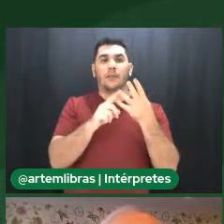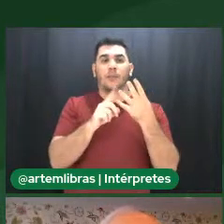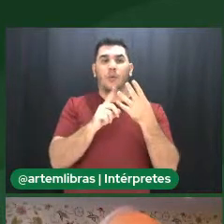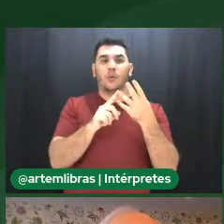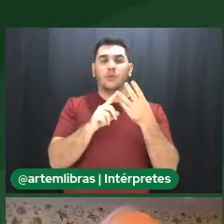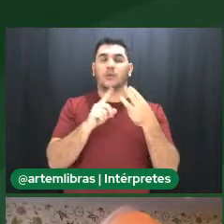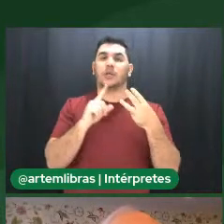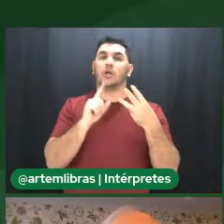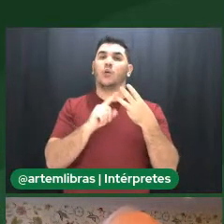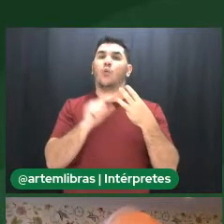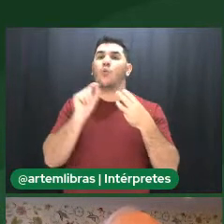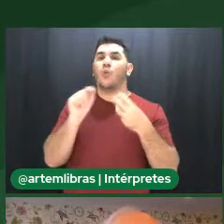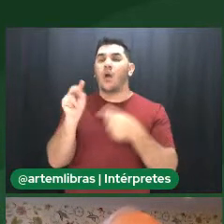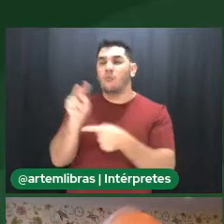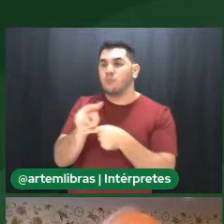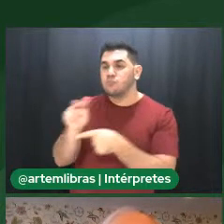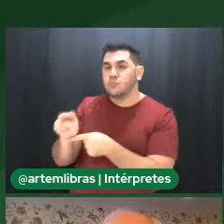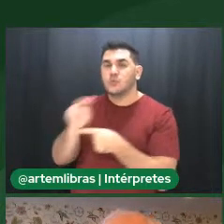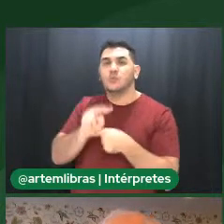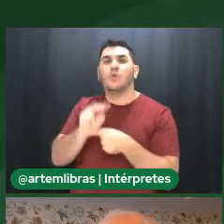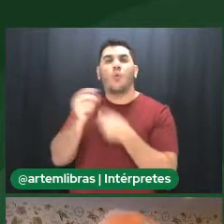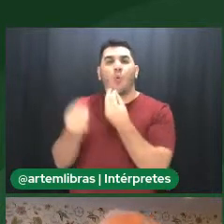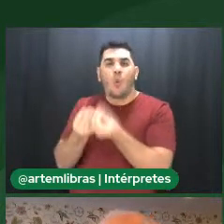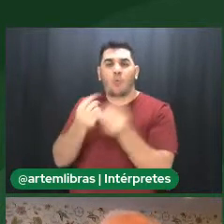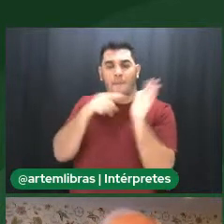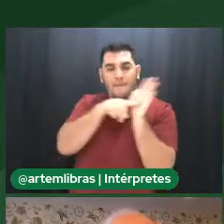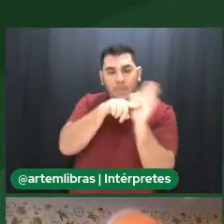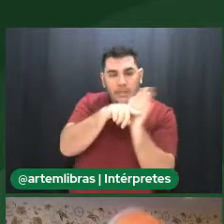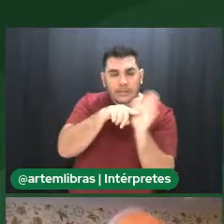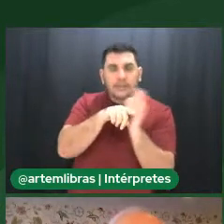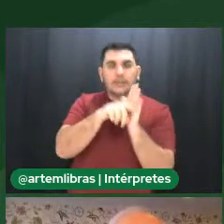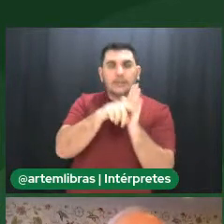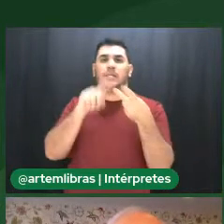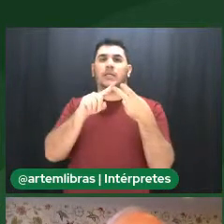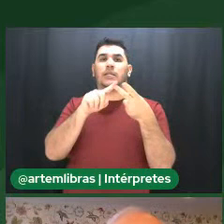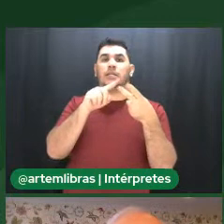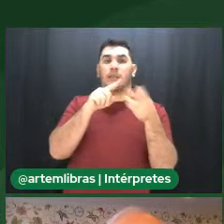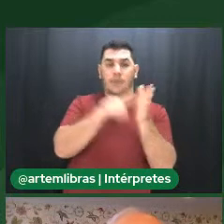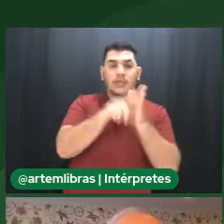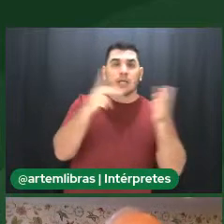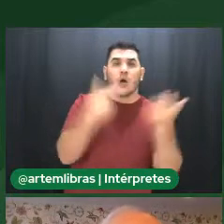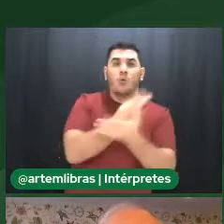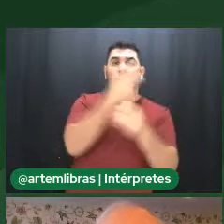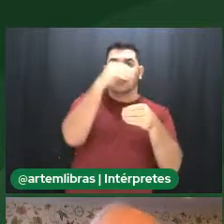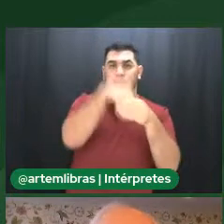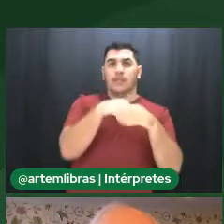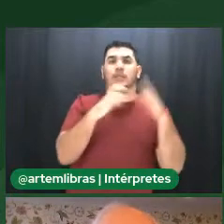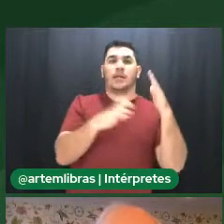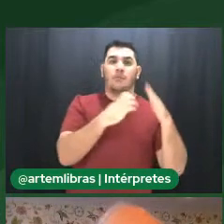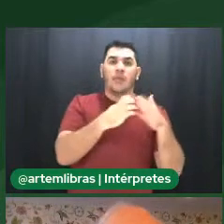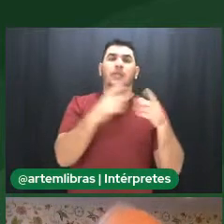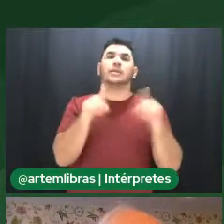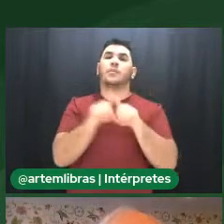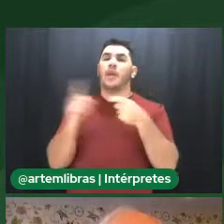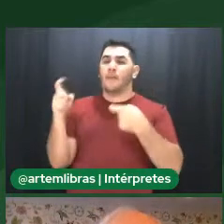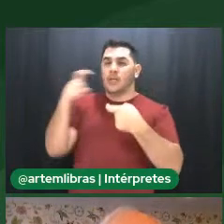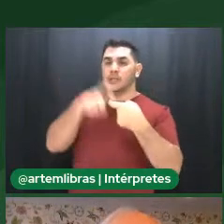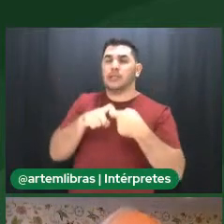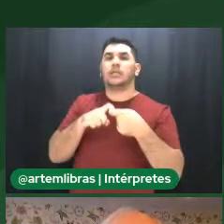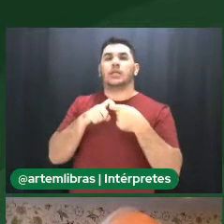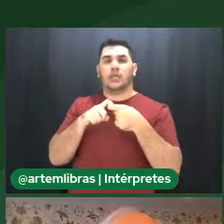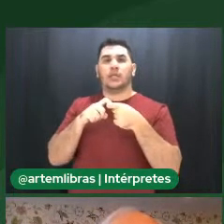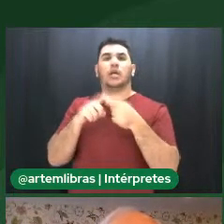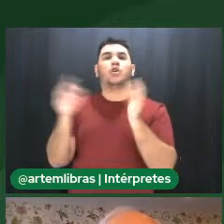Ernst & Young, PricewaterhouseCoopers, Deloitte, and others all around the world do auditing of